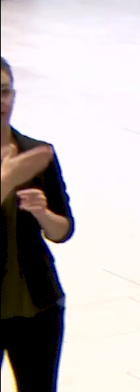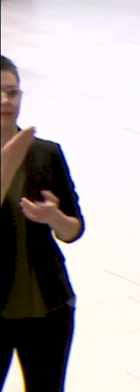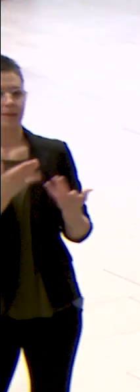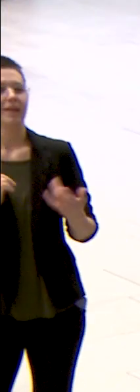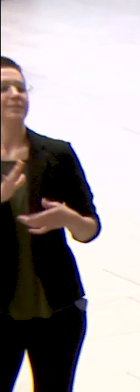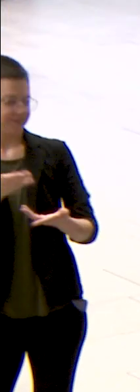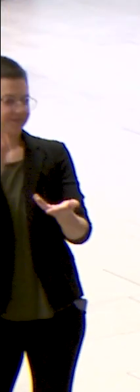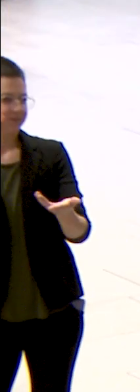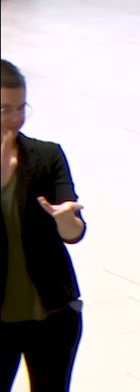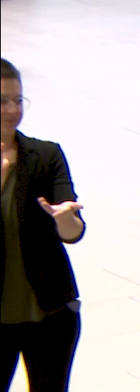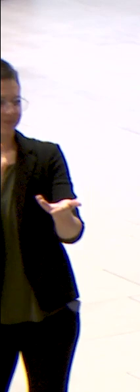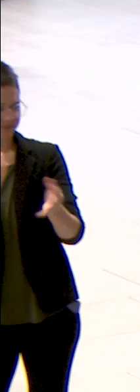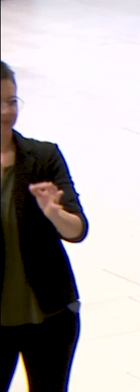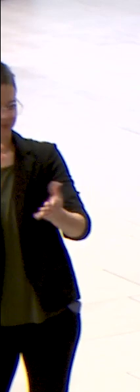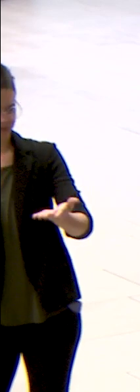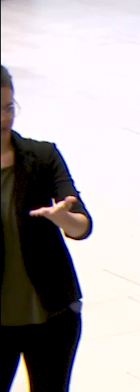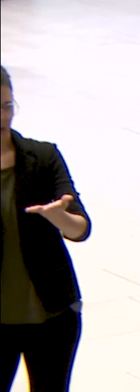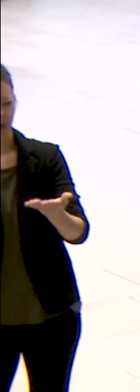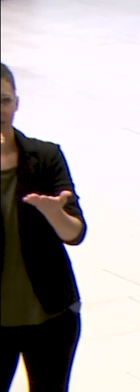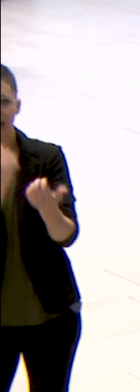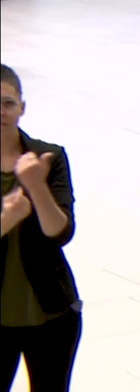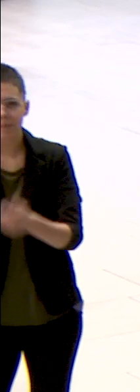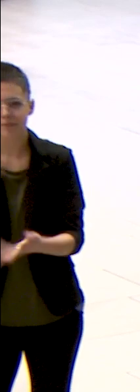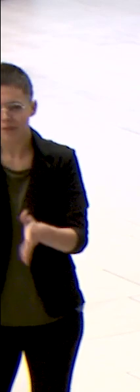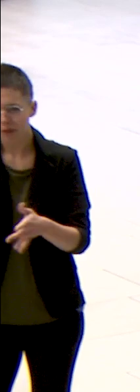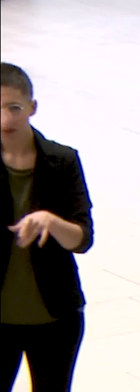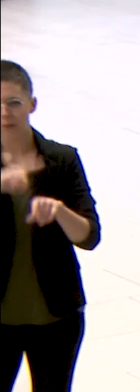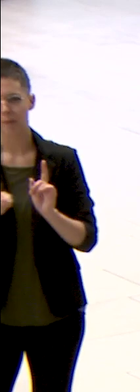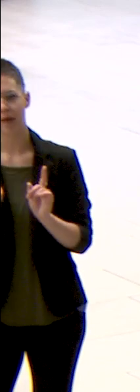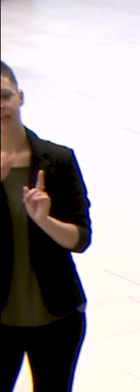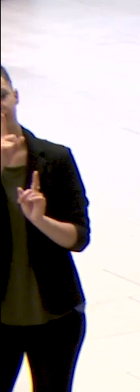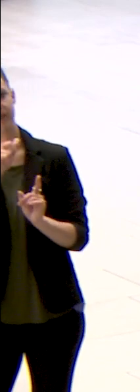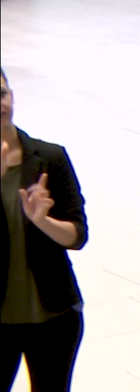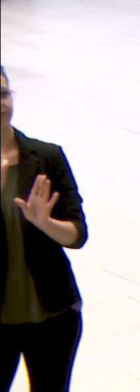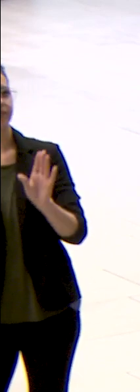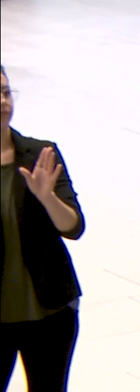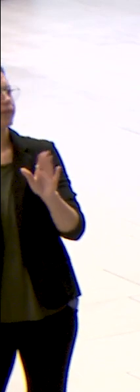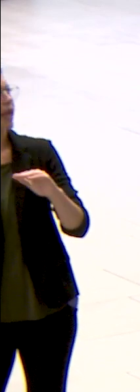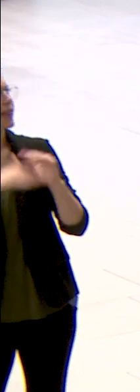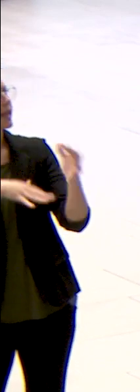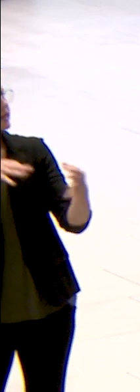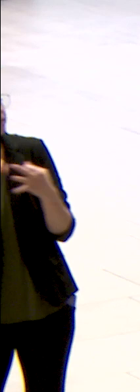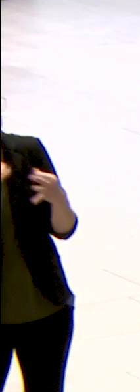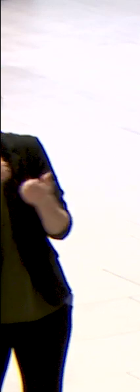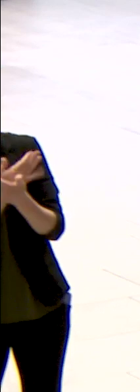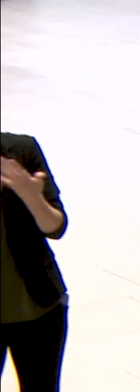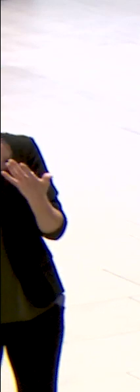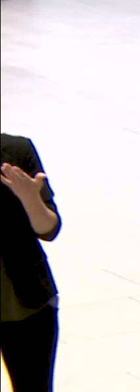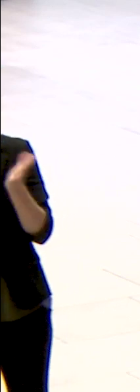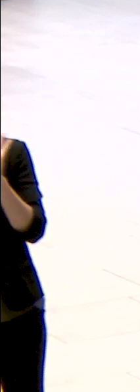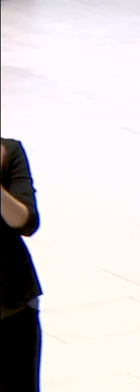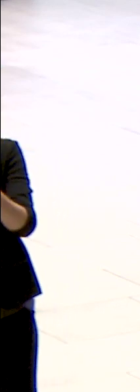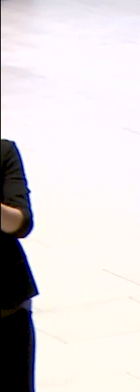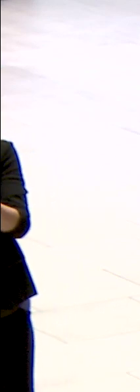on, exactly, there we go. Yeah, exactly, not everybody's too old, but it's fantastic. Rather than describe it up front, we're gonna give you guys a quick little video. I think if you